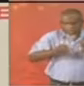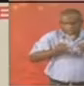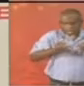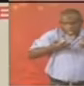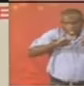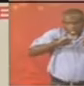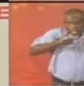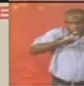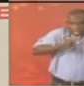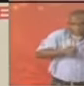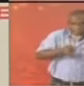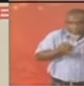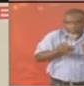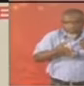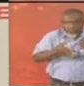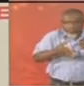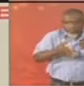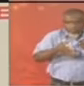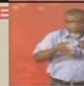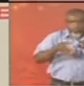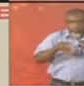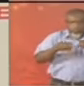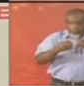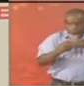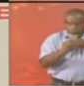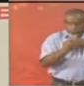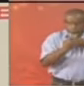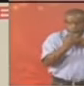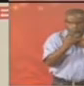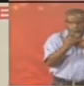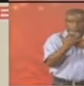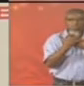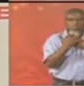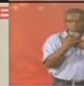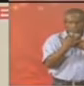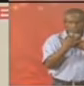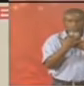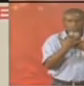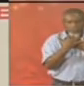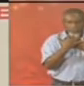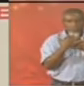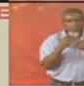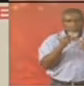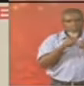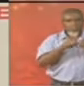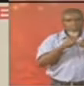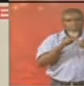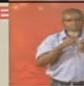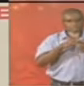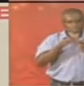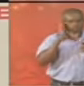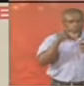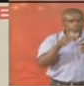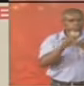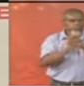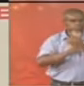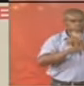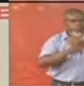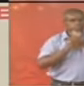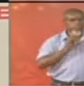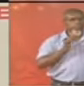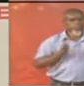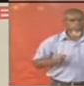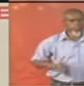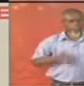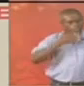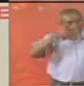COVID-19. But that response comes with a certain feeling in your body, that feeling of fatigue, the body pain sometimes